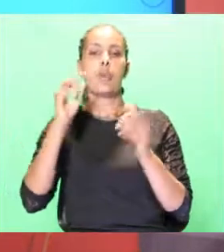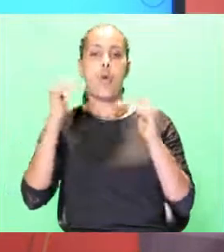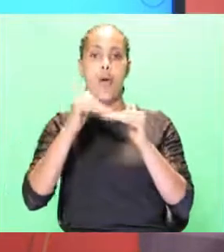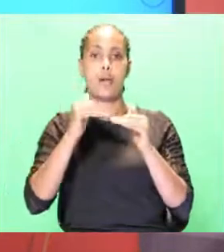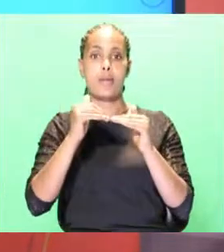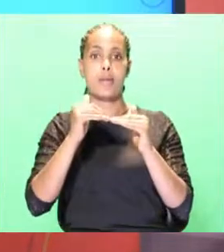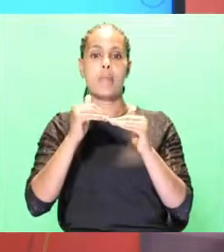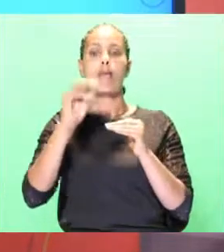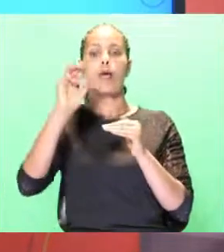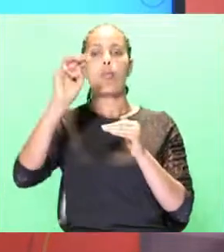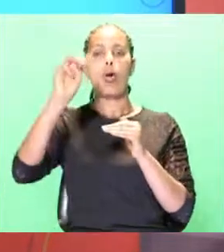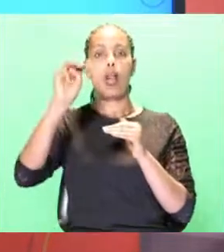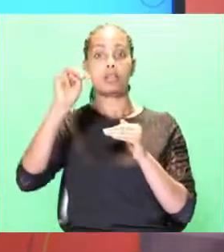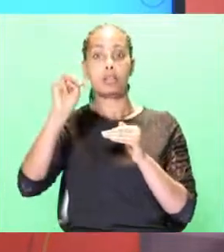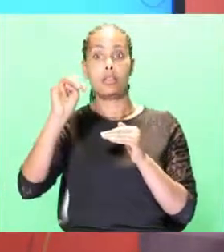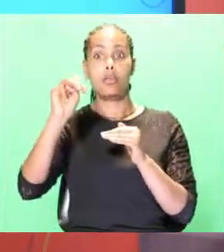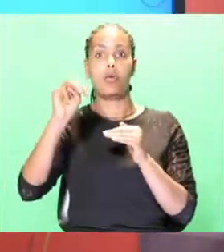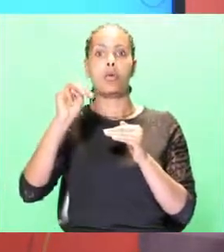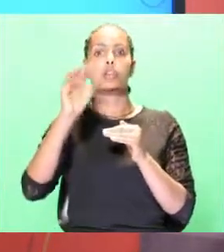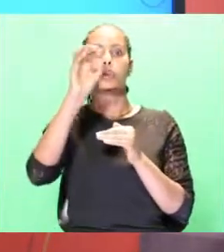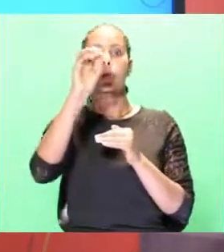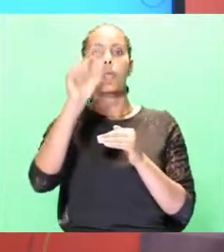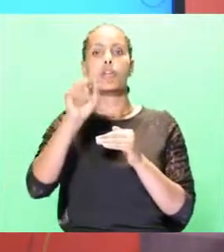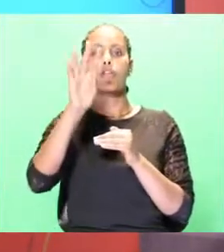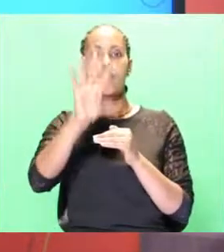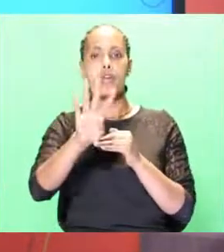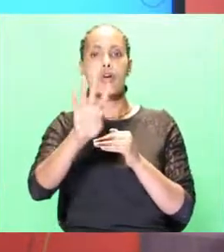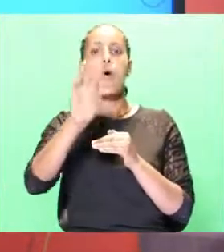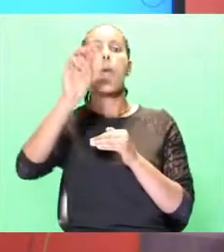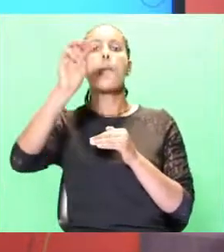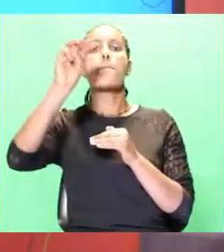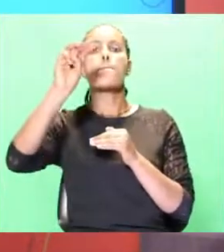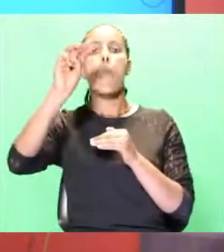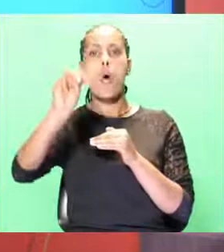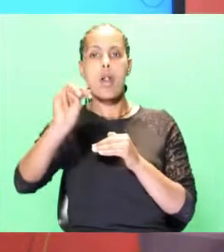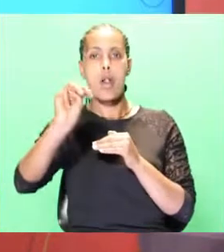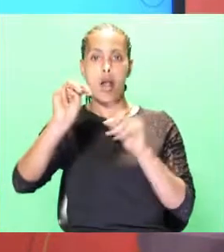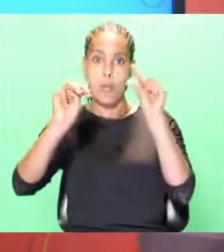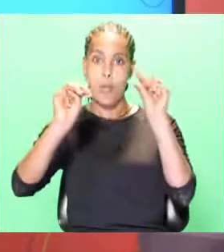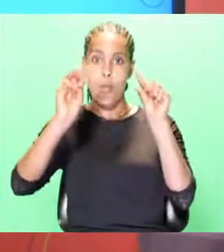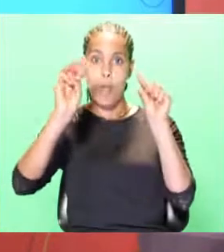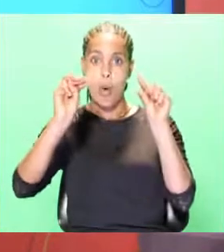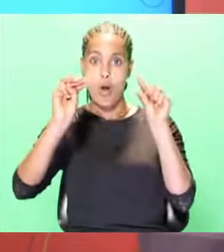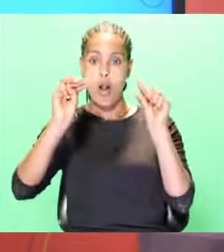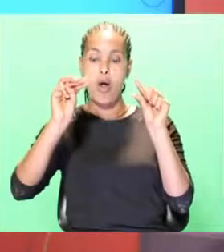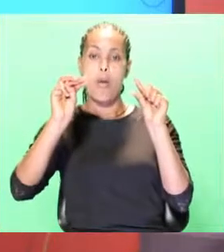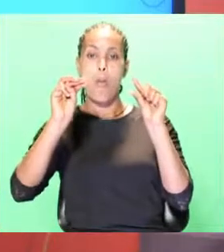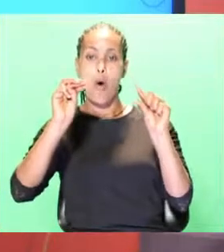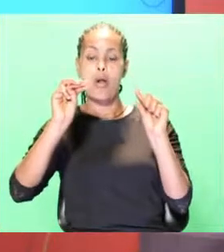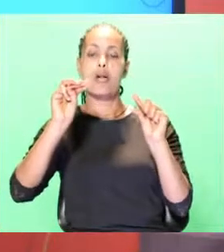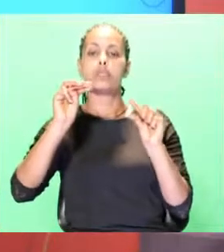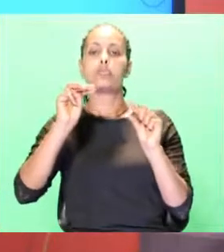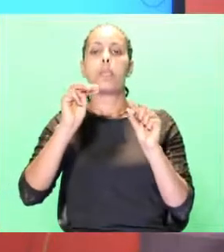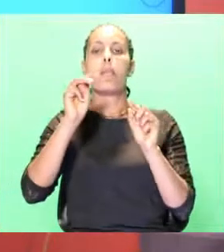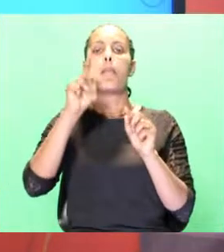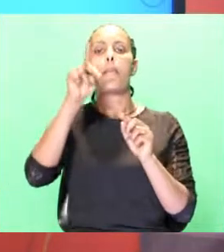equal molarity of the solution is 0.4 mole per liter. 0.4 mole